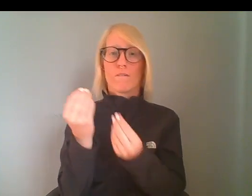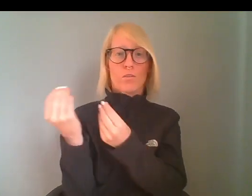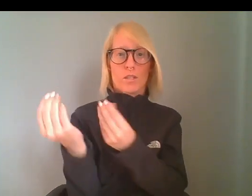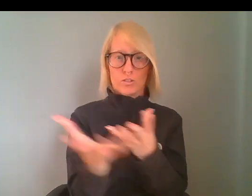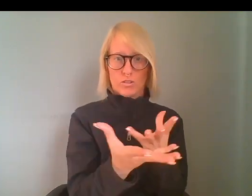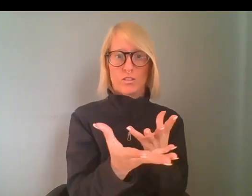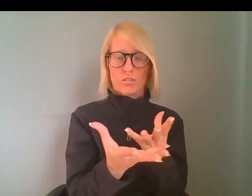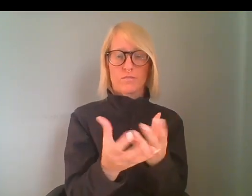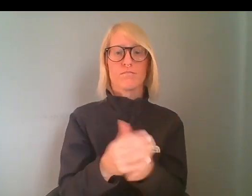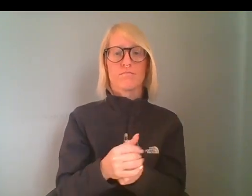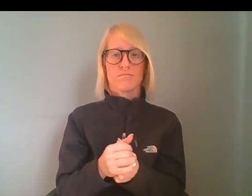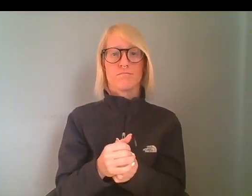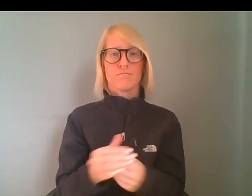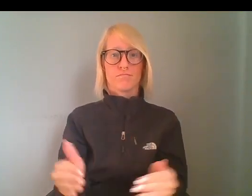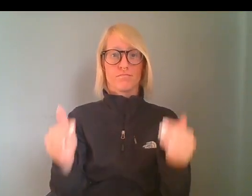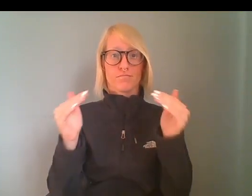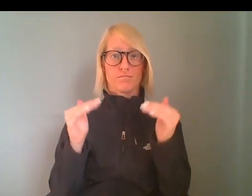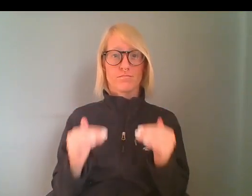Sharing responsibility.